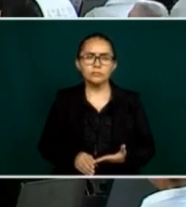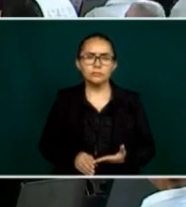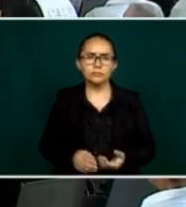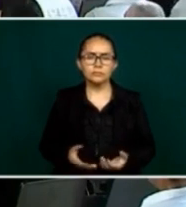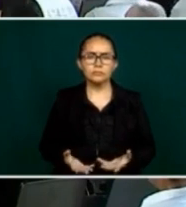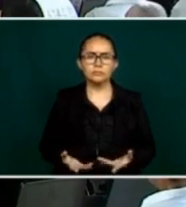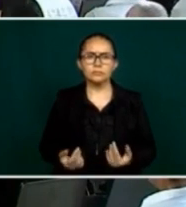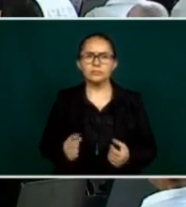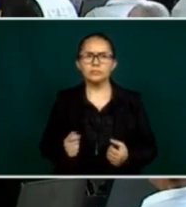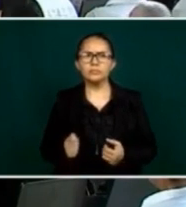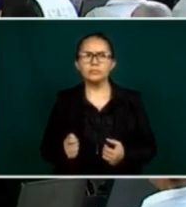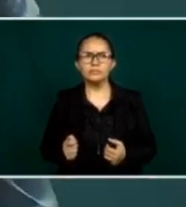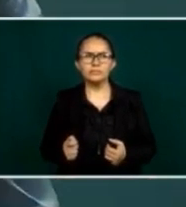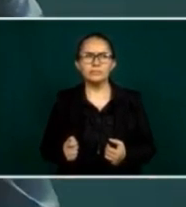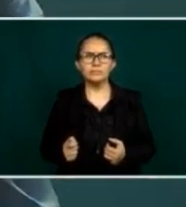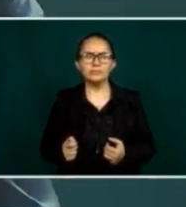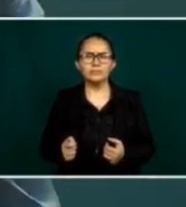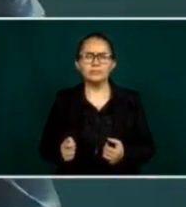But it was